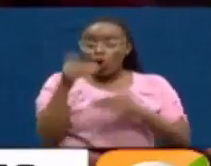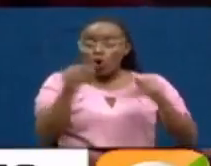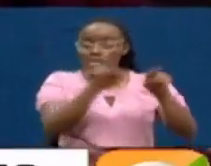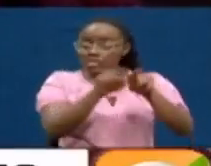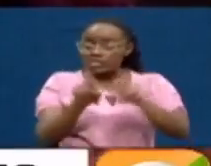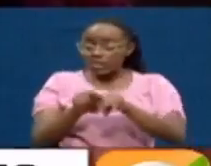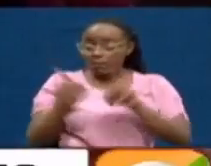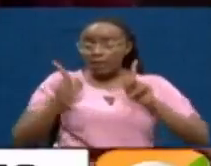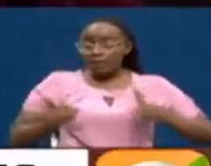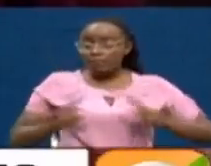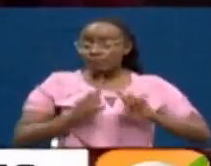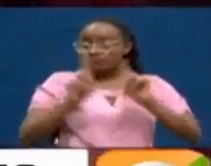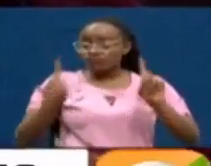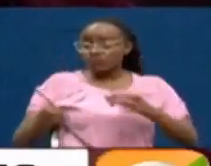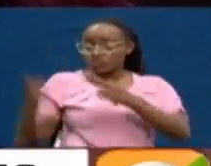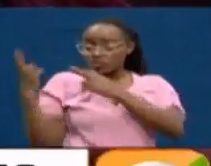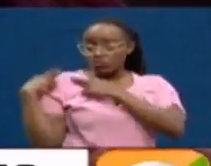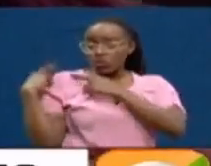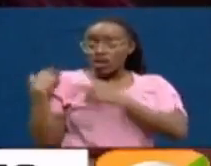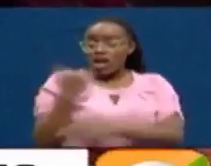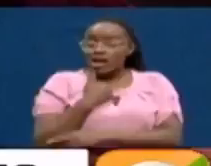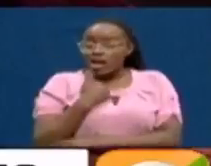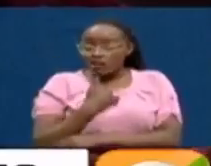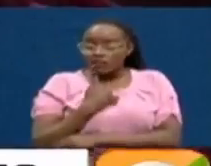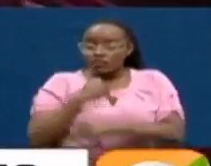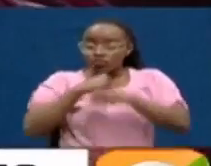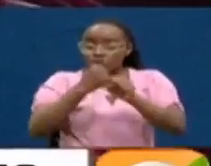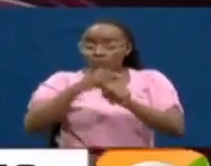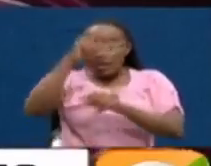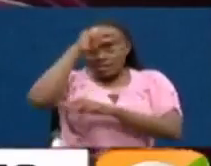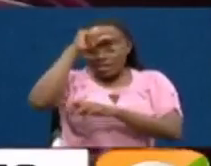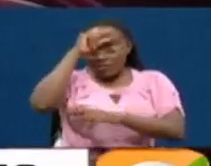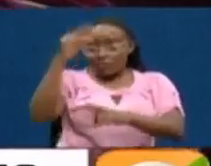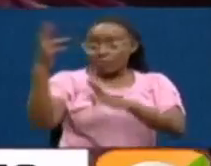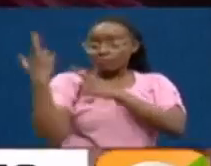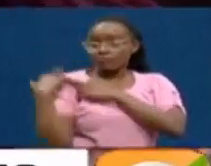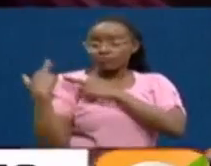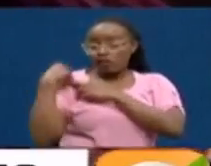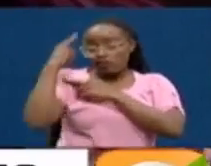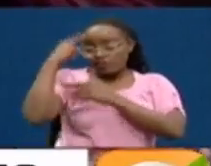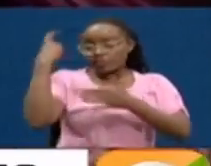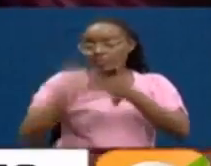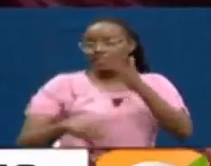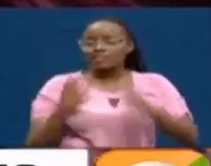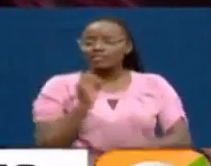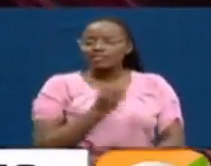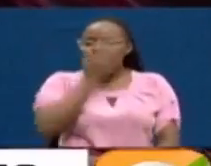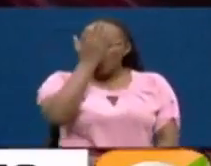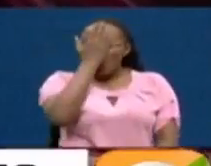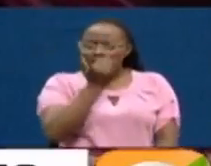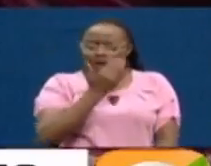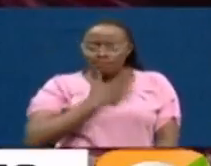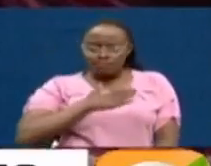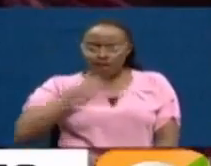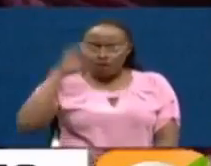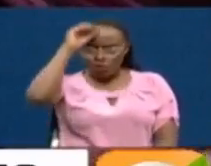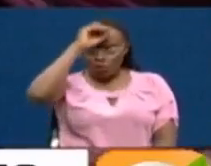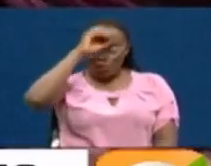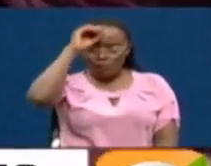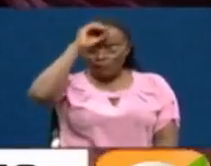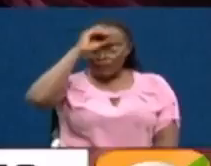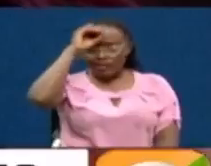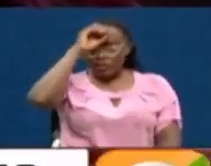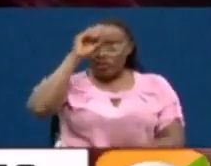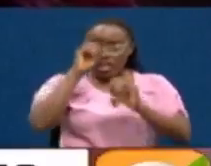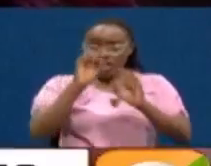citizens, do we play a role to actually hold the government accountable for our taxes? Because in my opinion, if